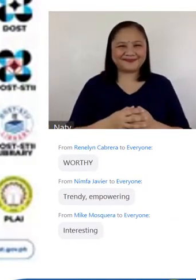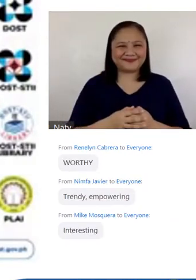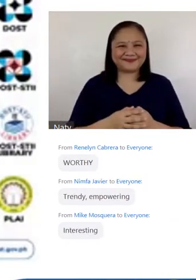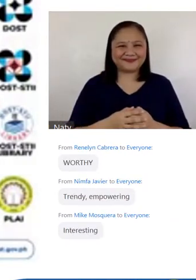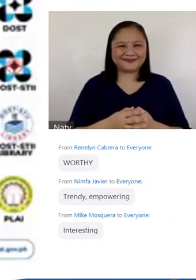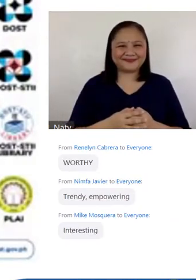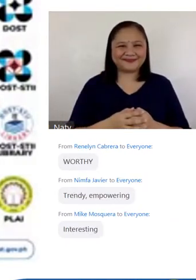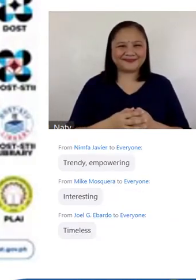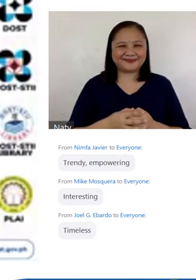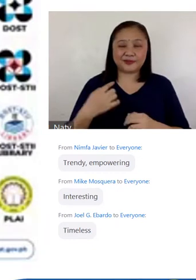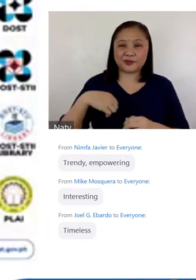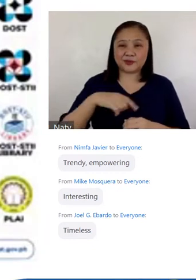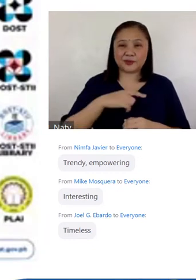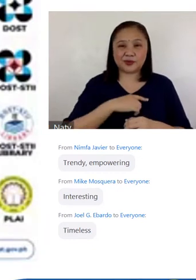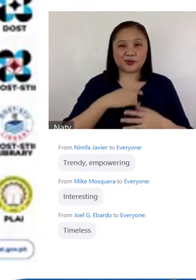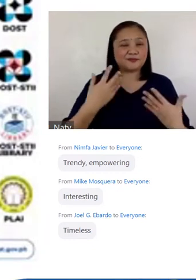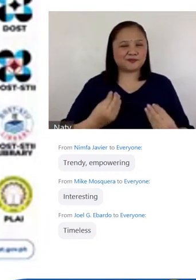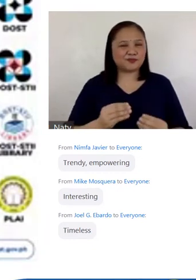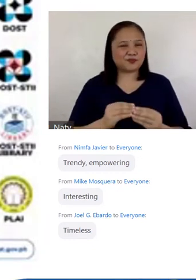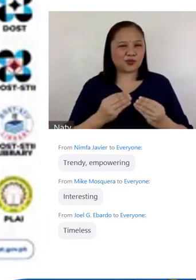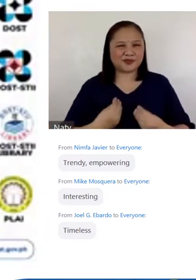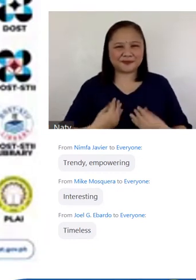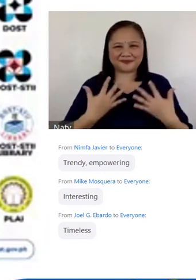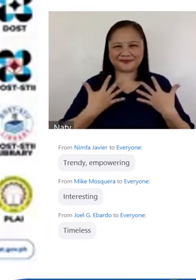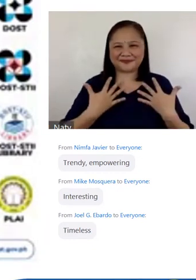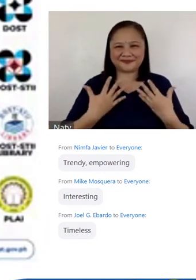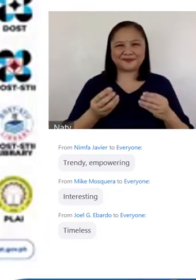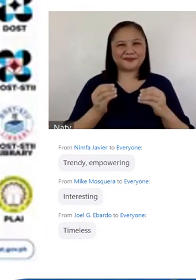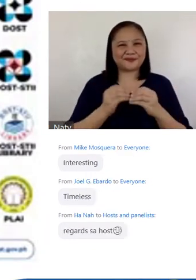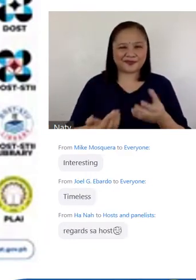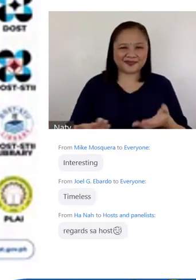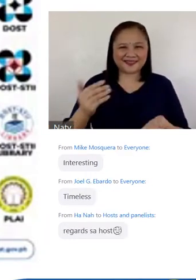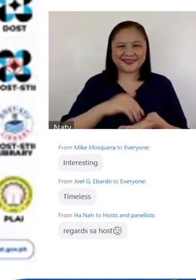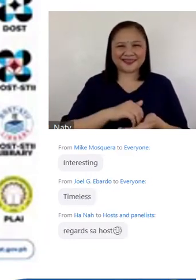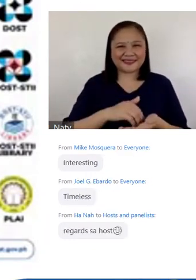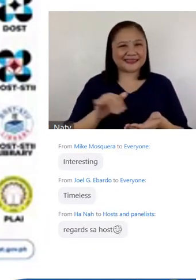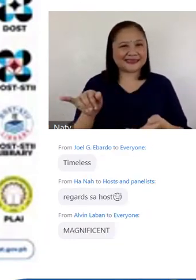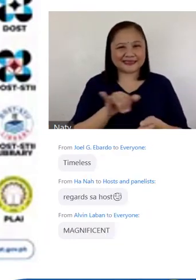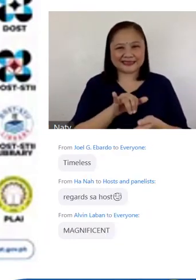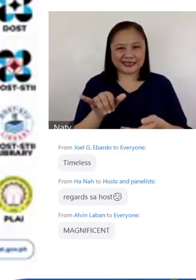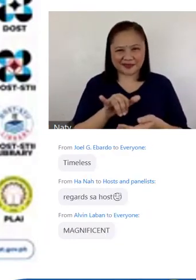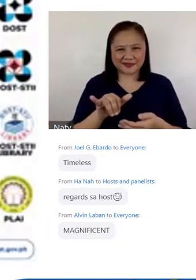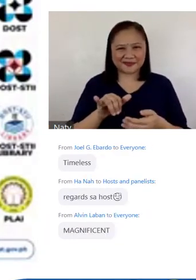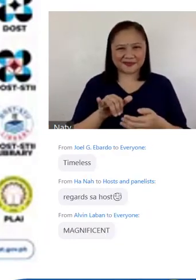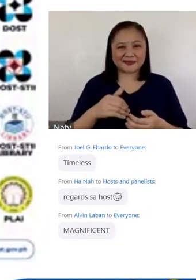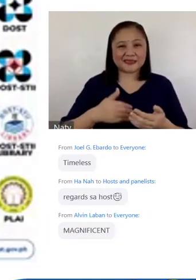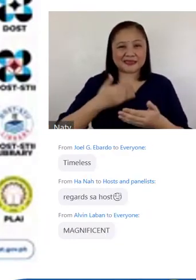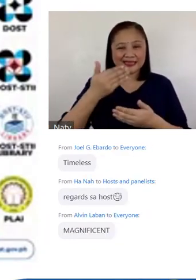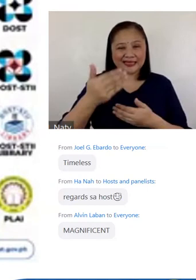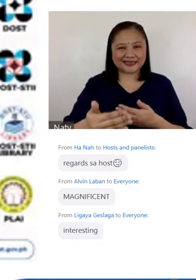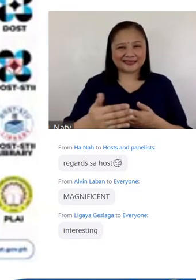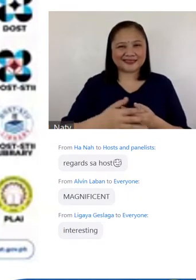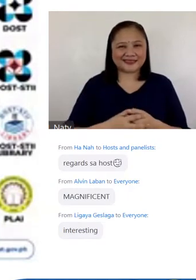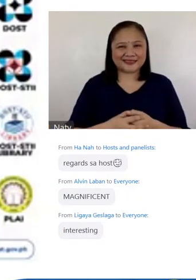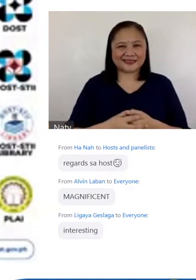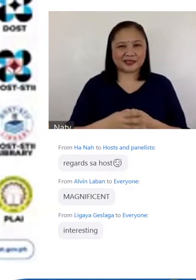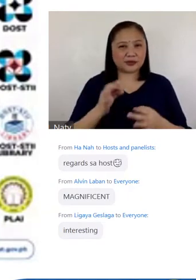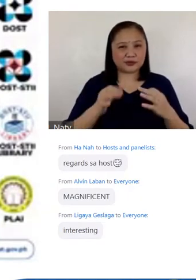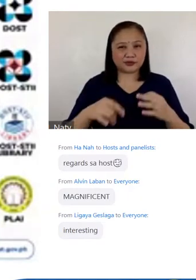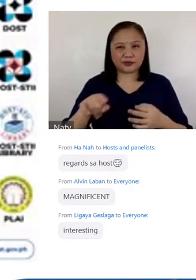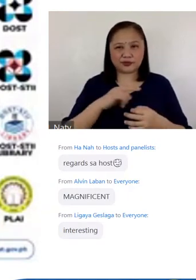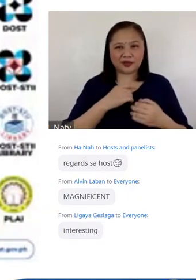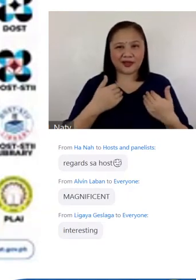ano, na-inspire na magkaroon po ulit ng ganito. At sa susunod, kung sino po